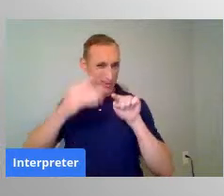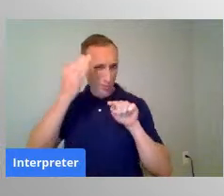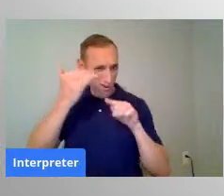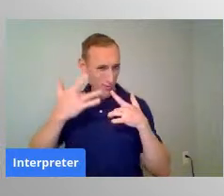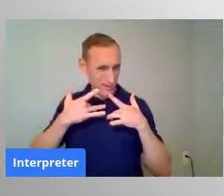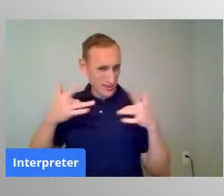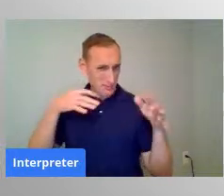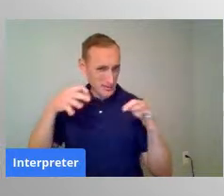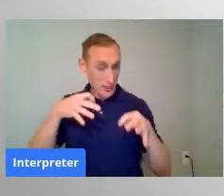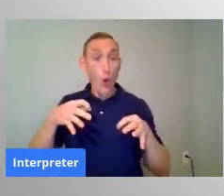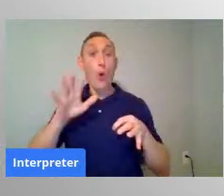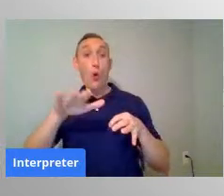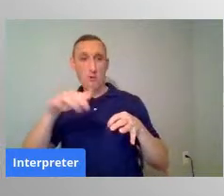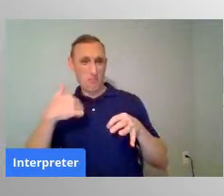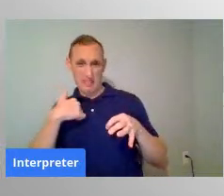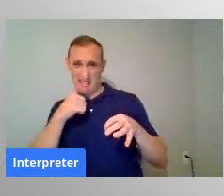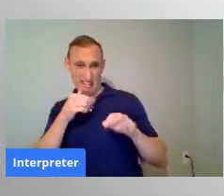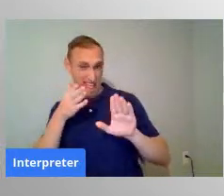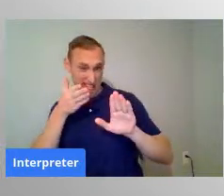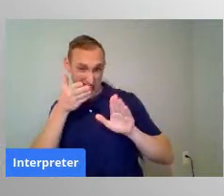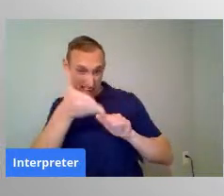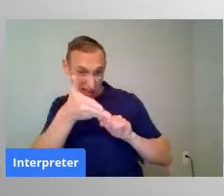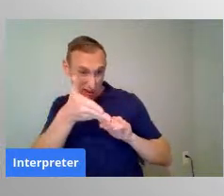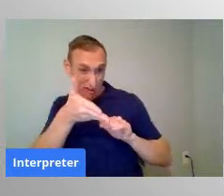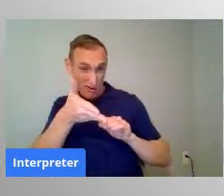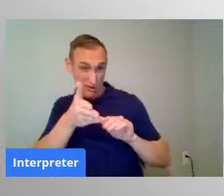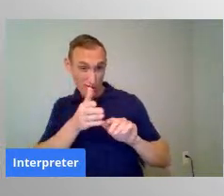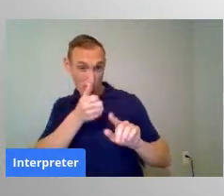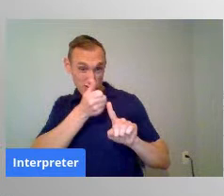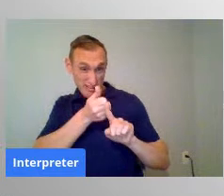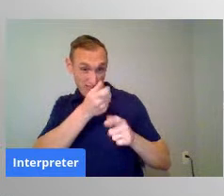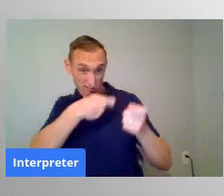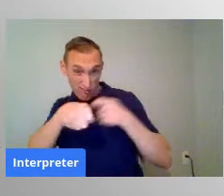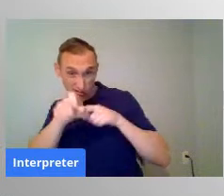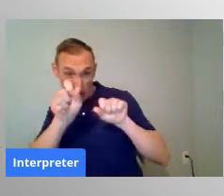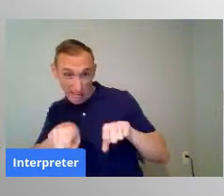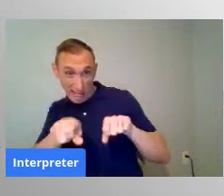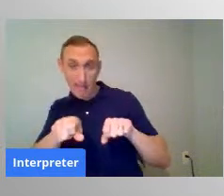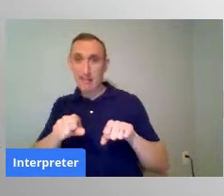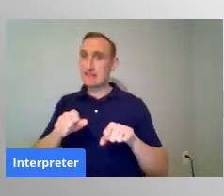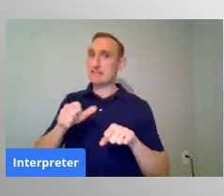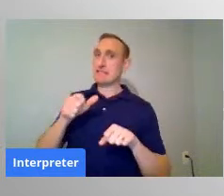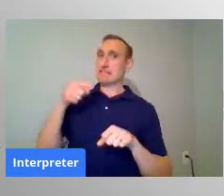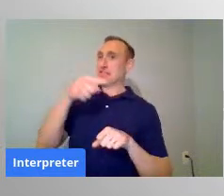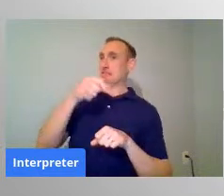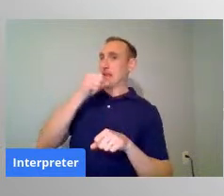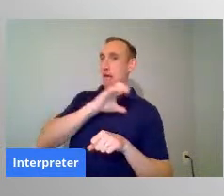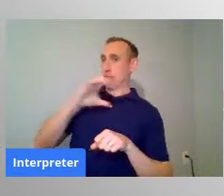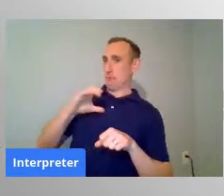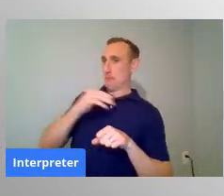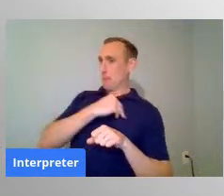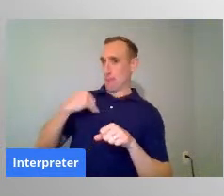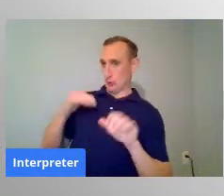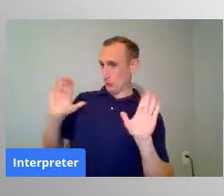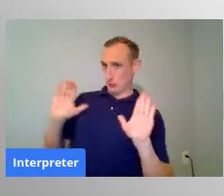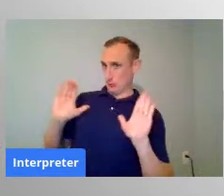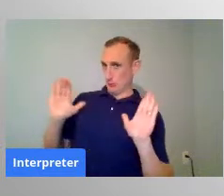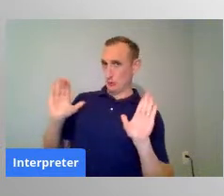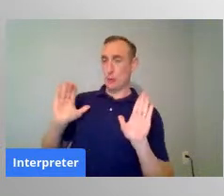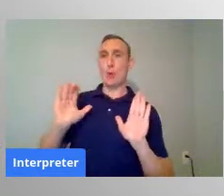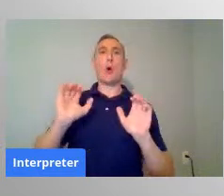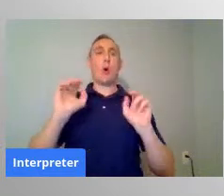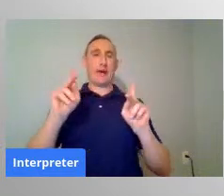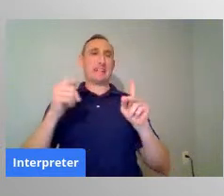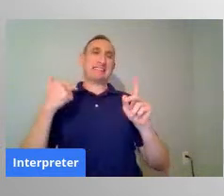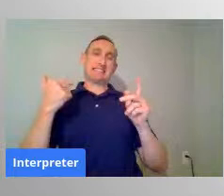then if I'm not there? No. Not if Okay, she's not a committee member. Right. How about this? Let me try to move us forward a little bit,